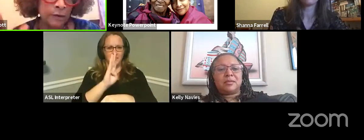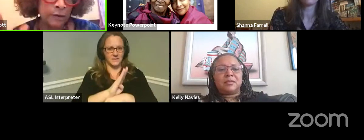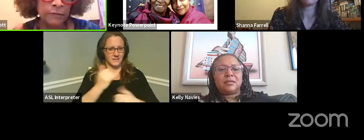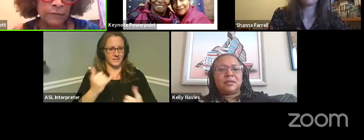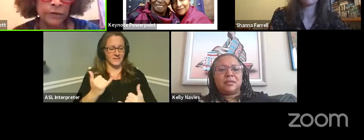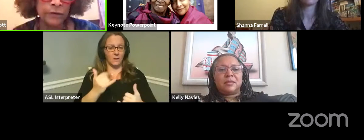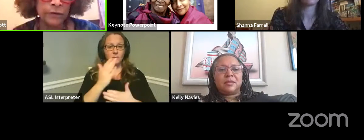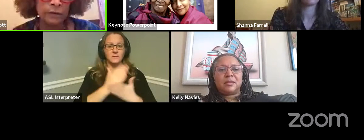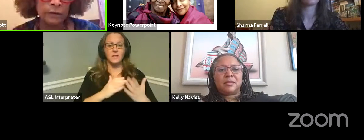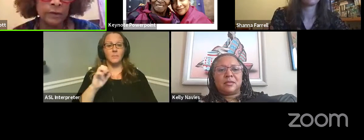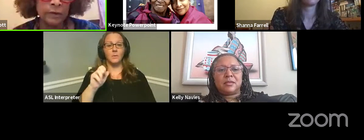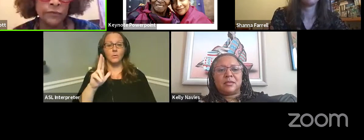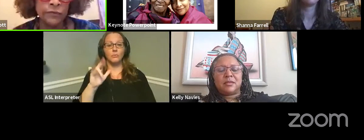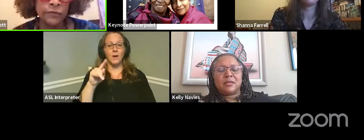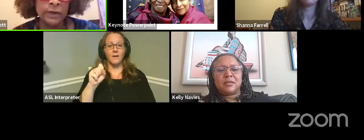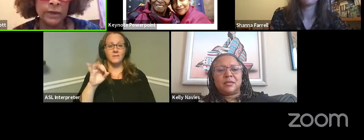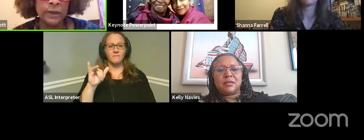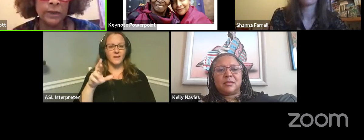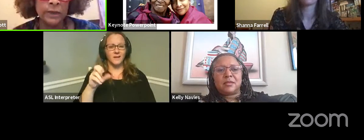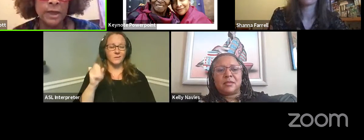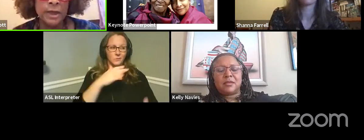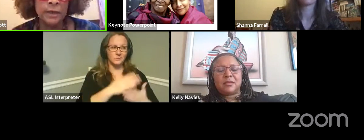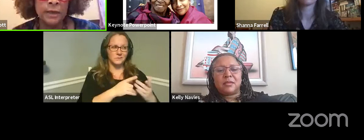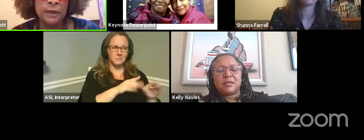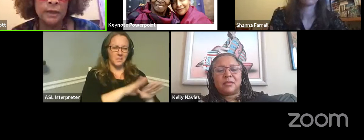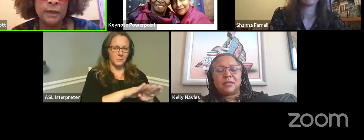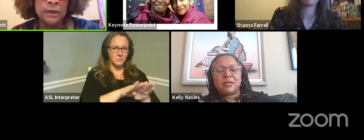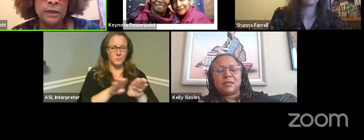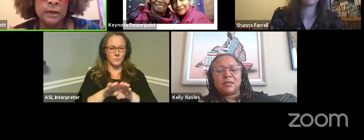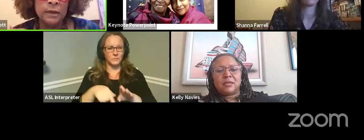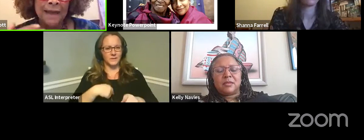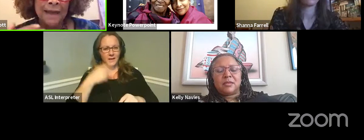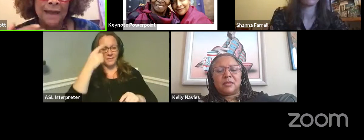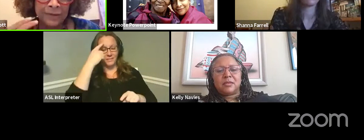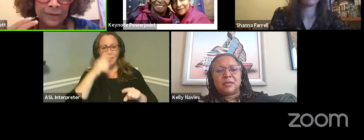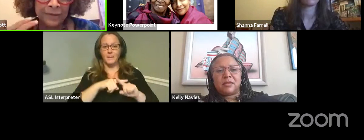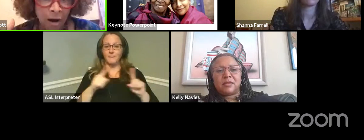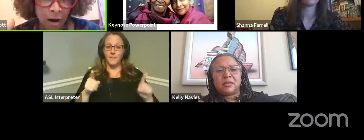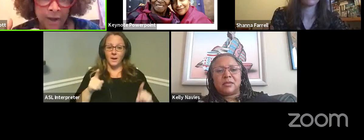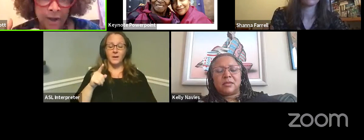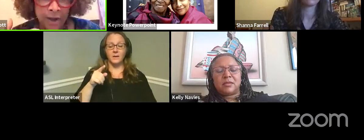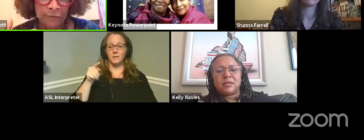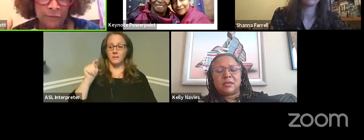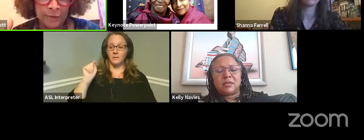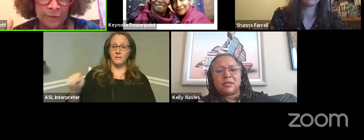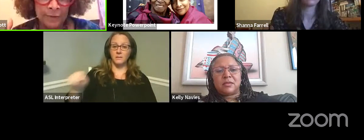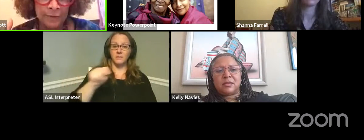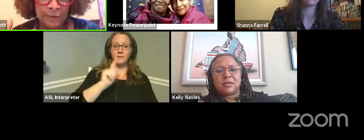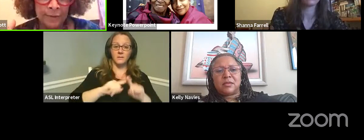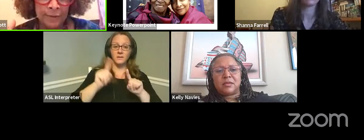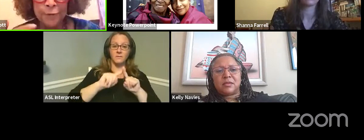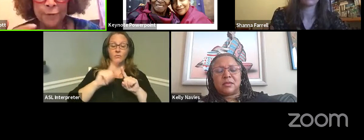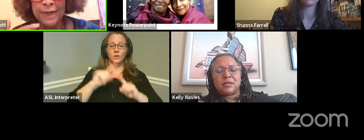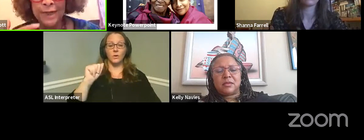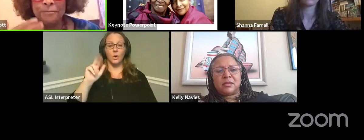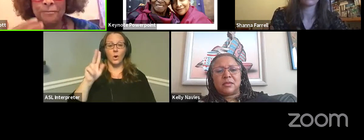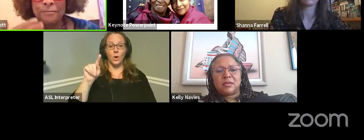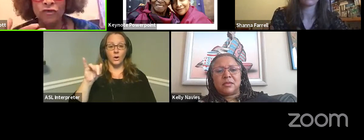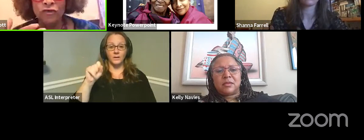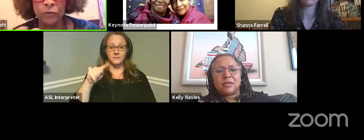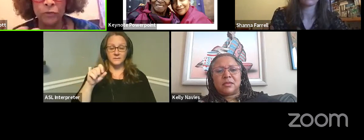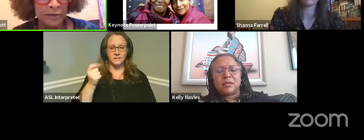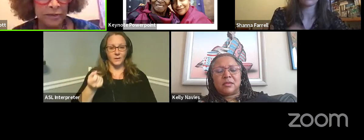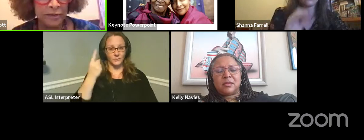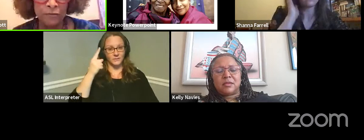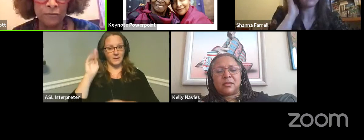some of them start to close, I hear, but that means that artists understand the business